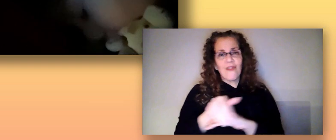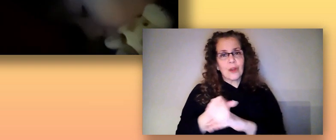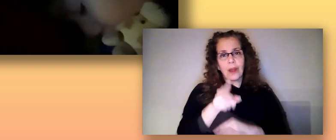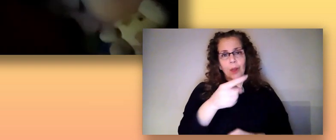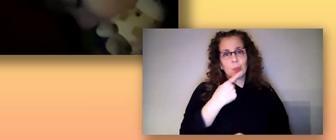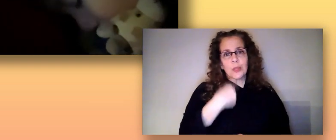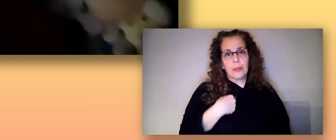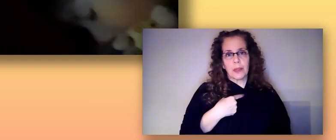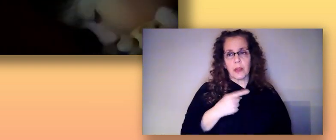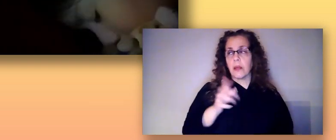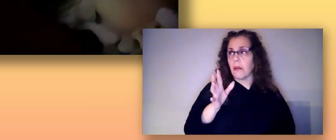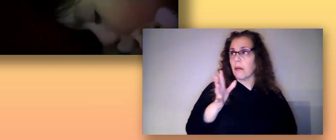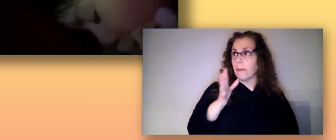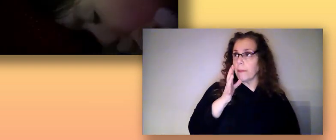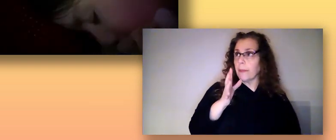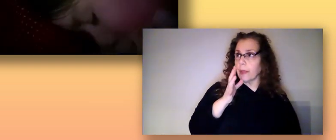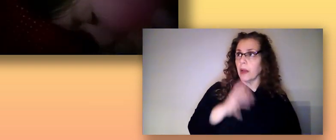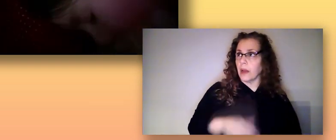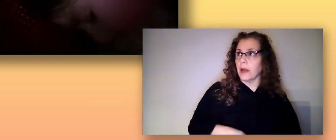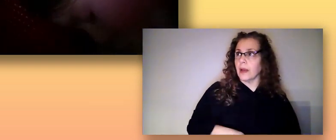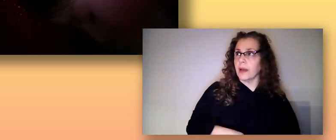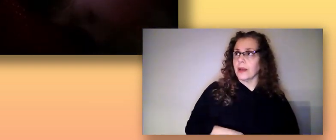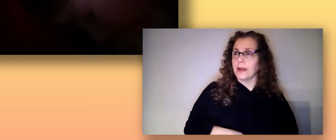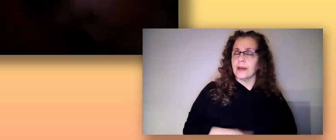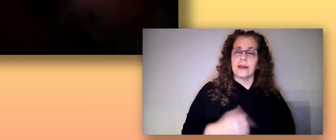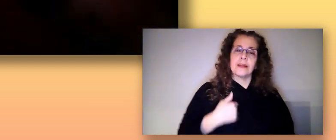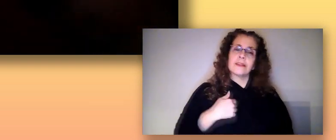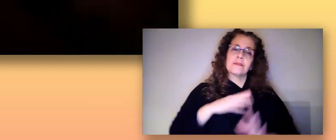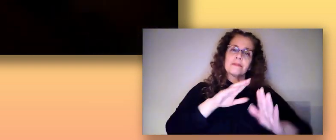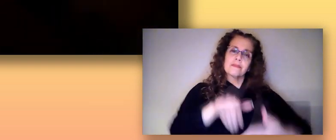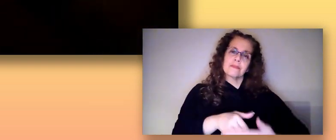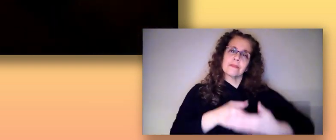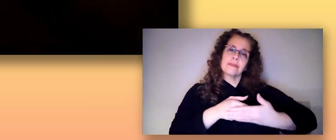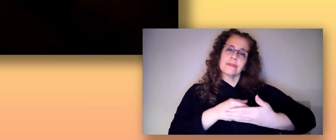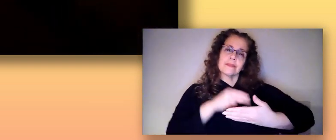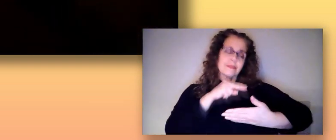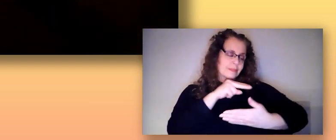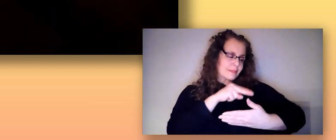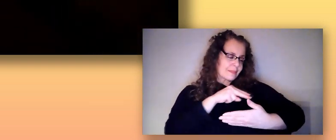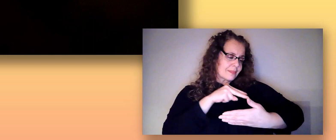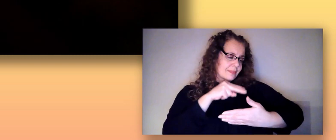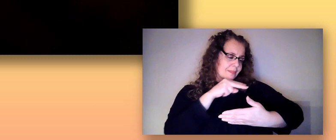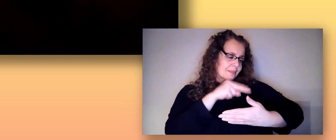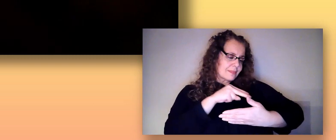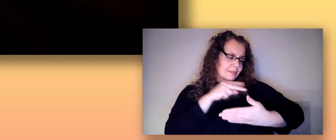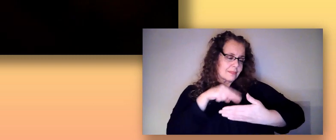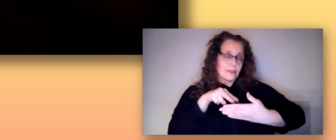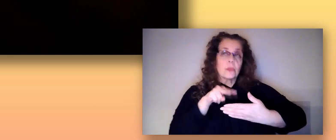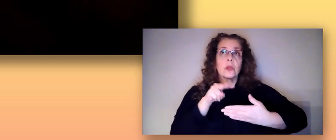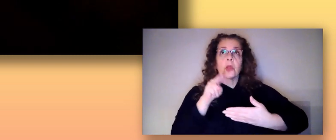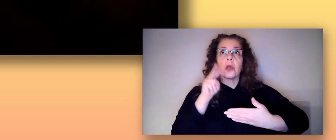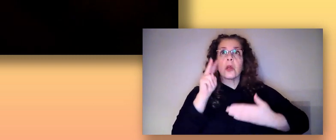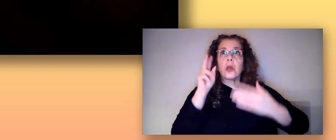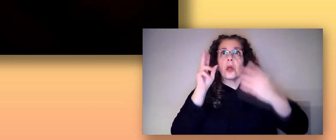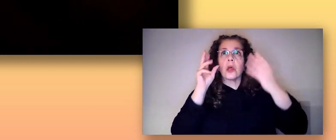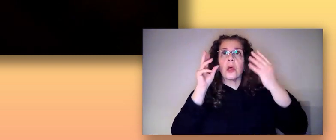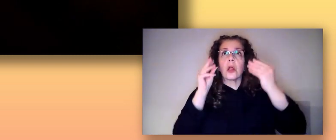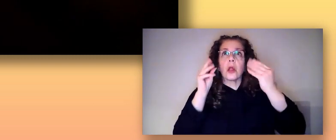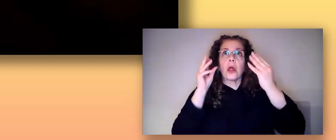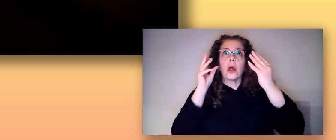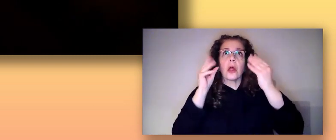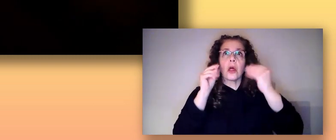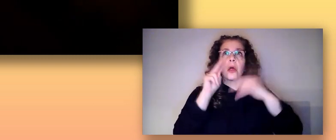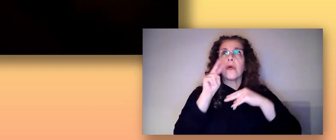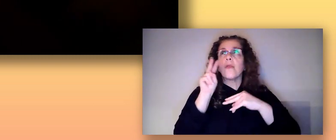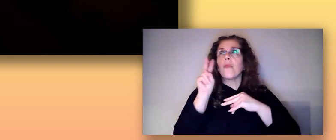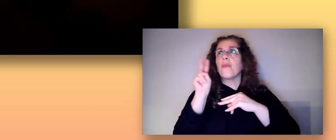Mama. I hold you, watch your eyes droop as you look up at ceiling projections of